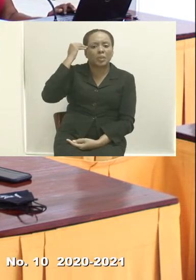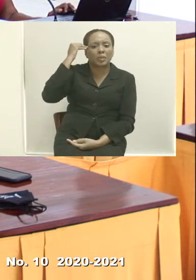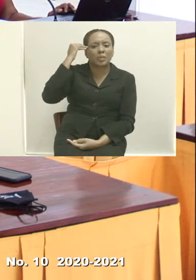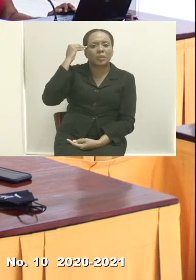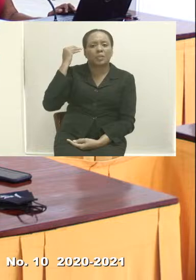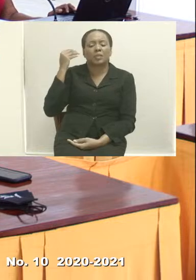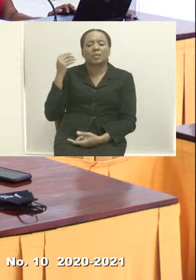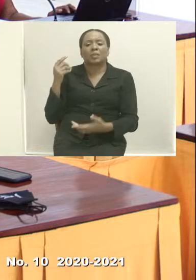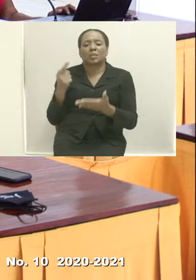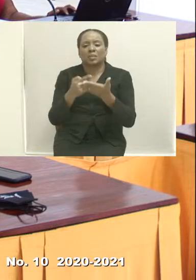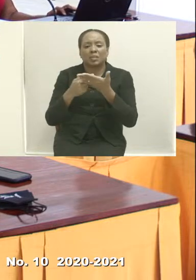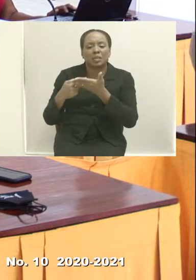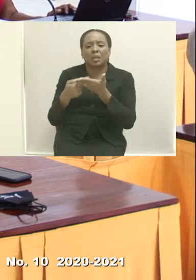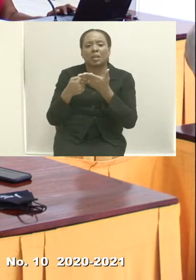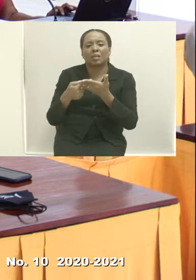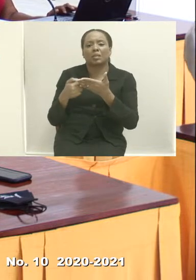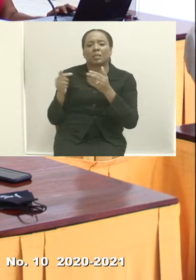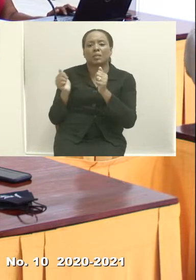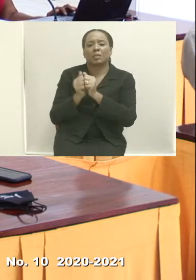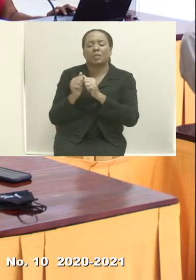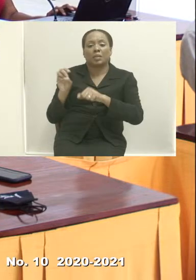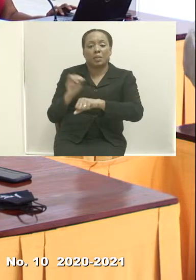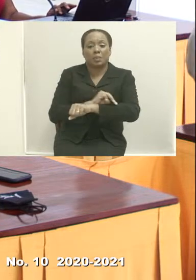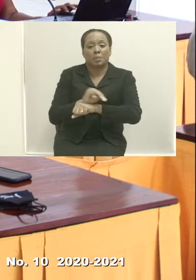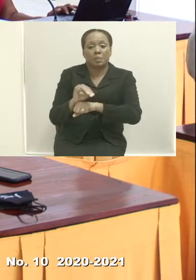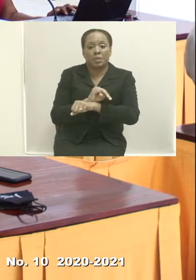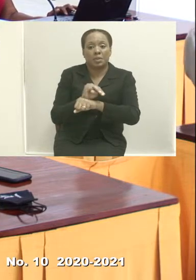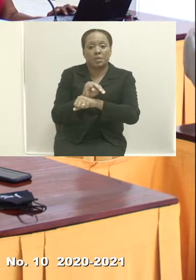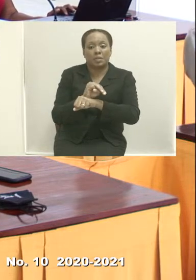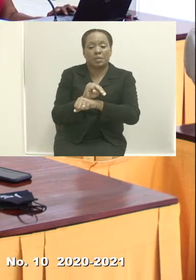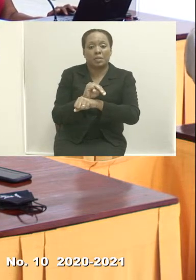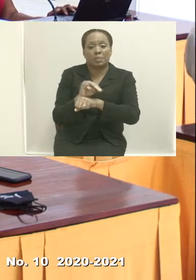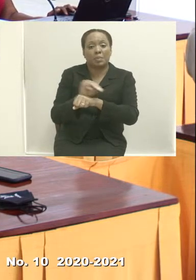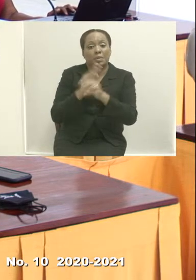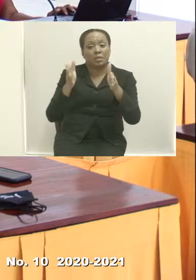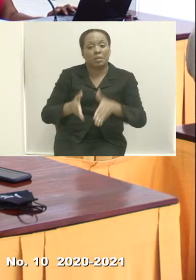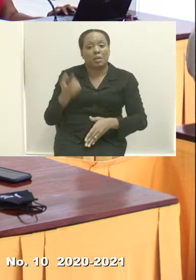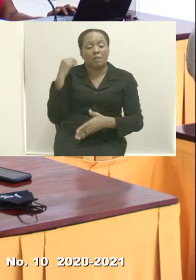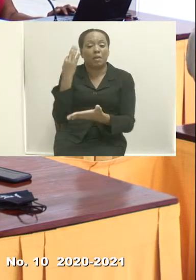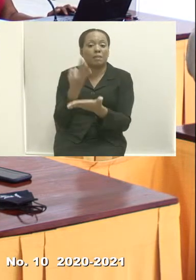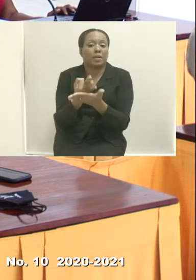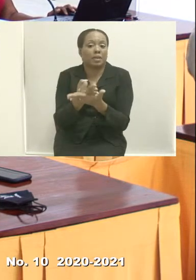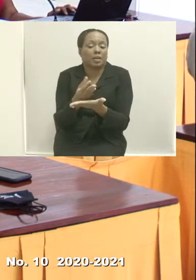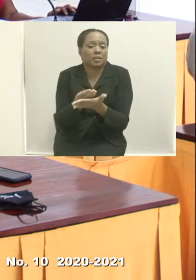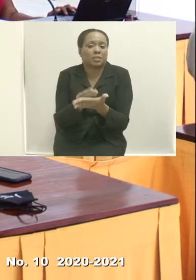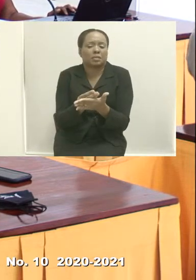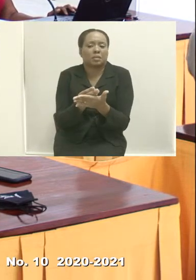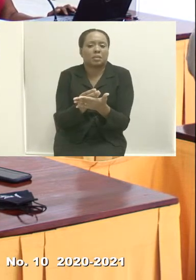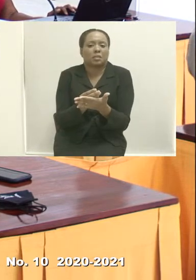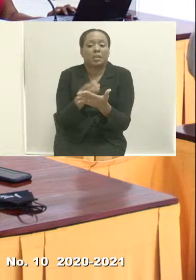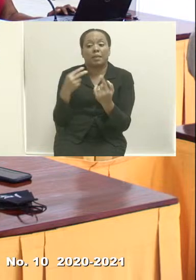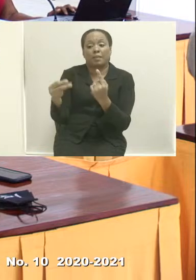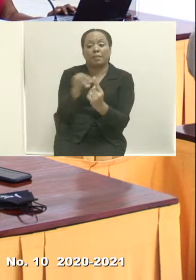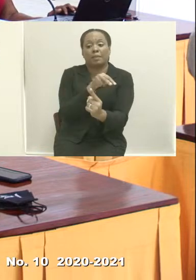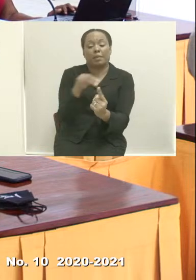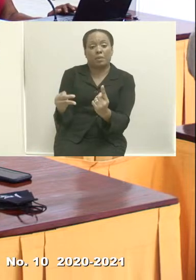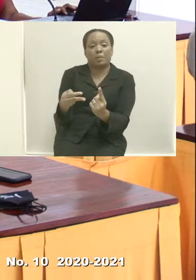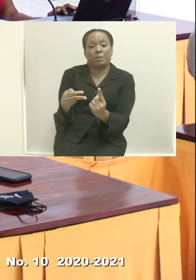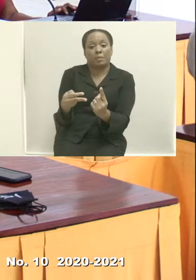Honourable Minister in the Ministry of Finance indicate that he too is very strong on the view that registration is critical.